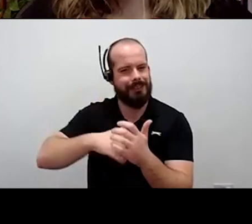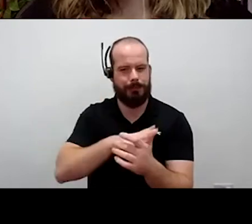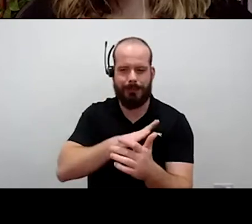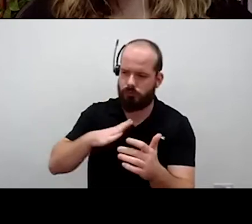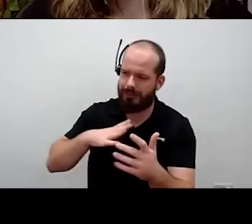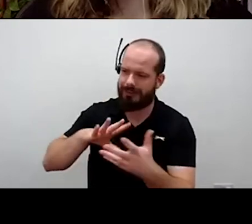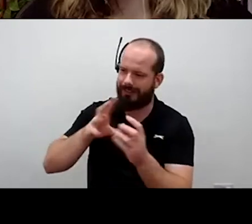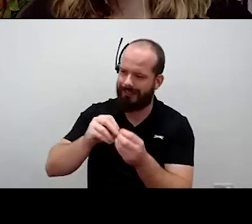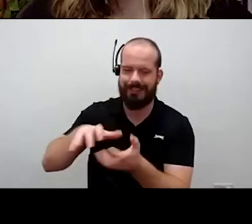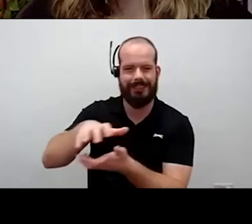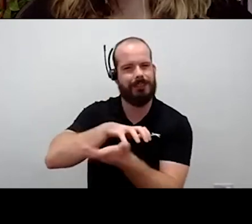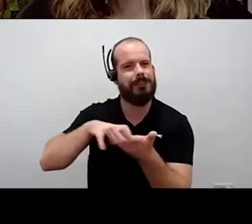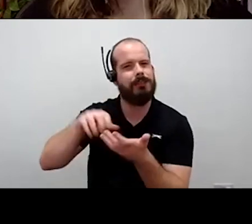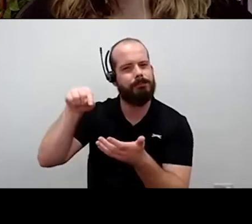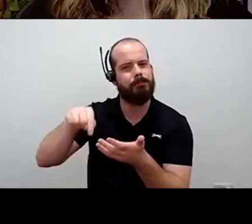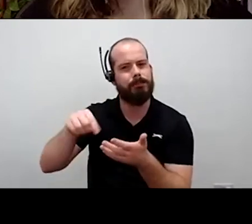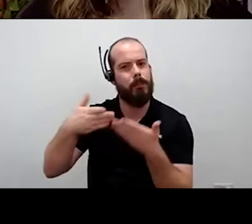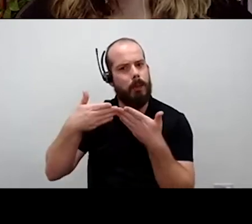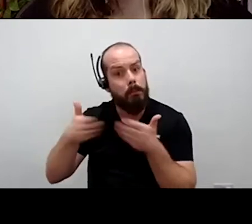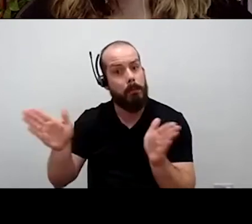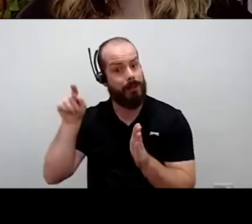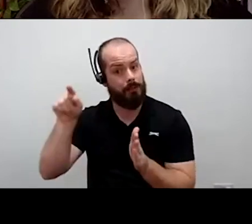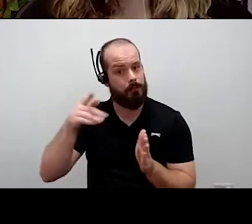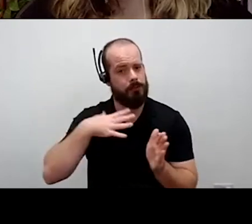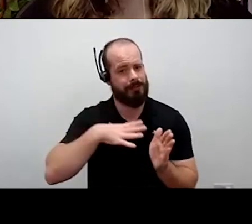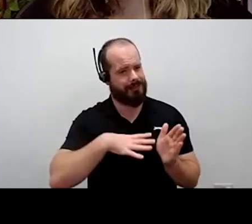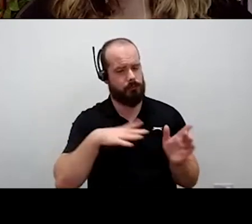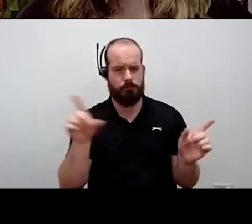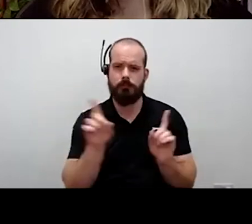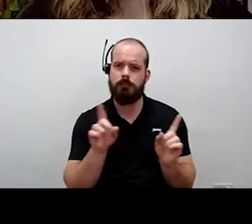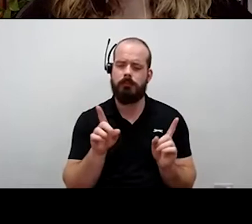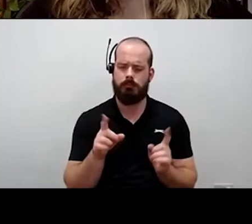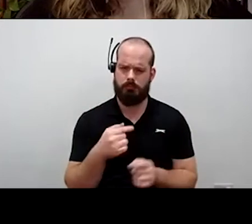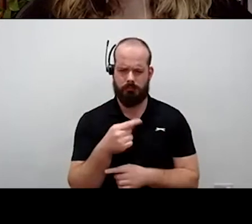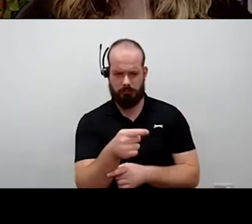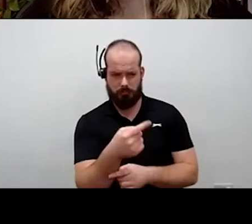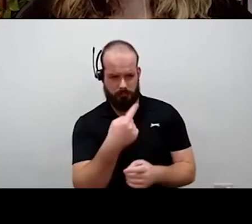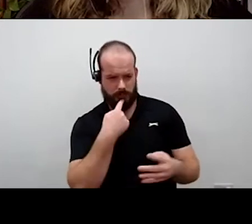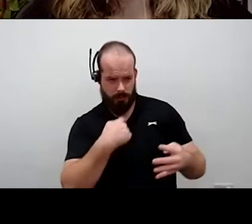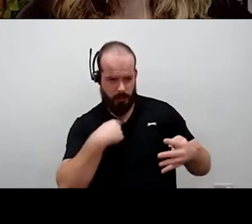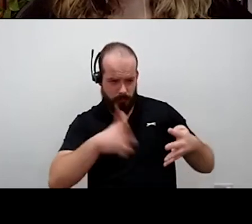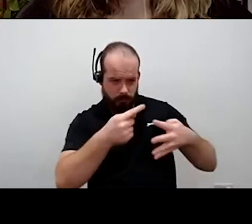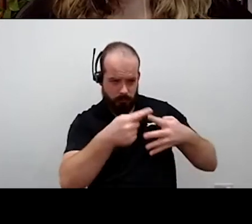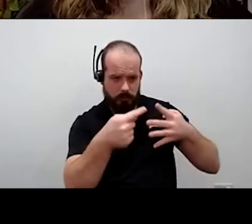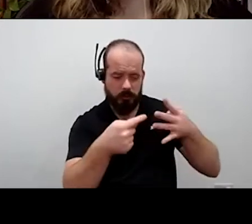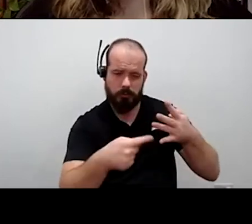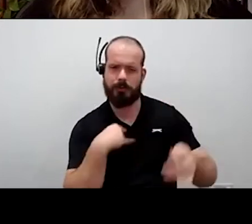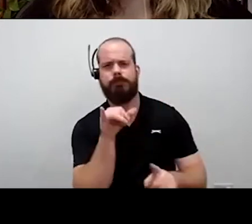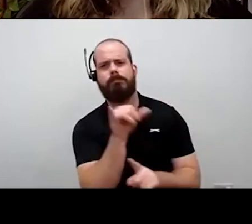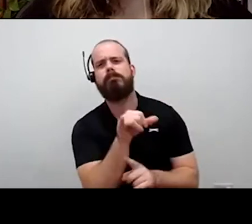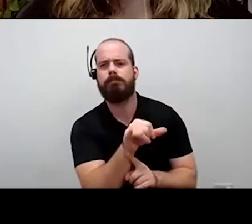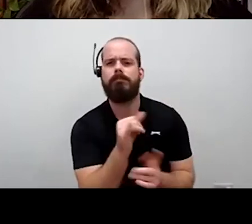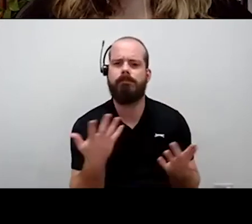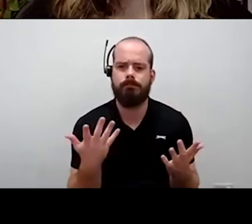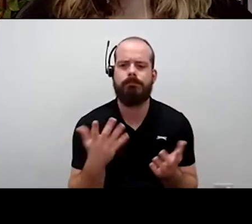a sort of citizens themselves need to know, oh, I'm suspicious when I'm told, just do what you're told, when and see this kind of imprint